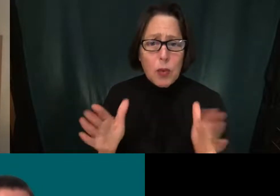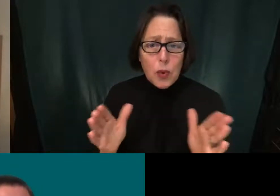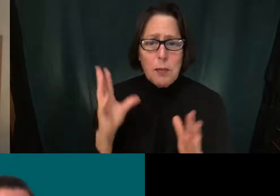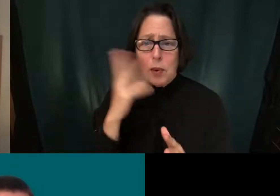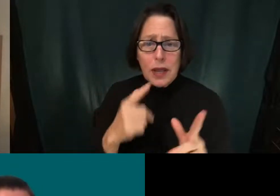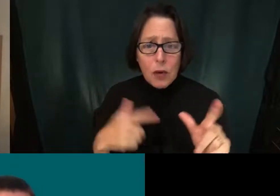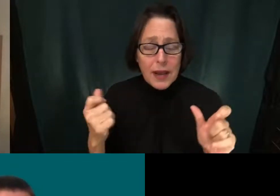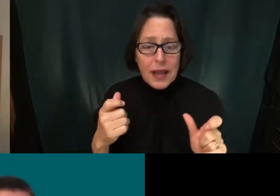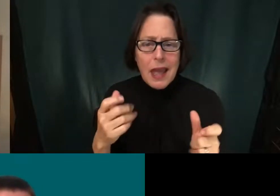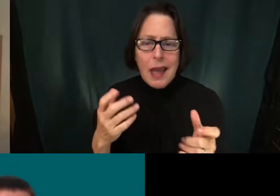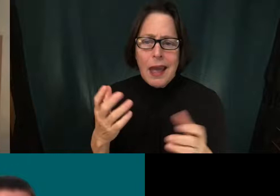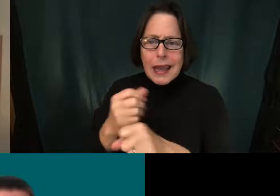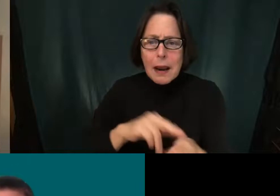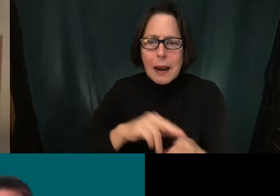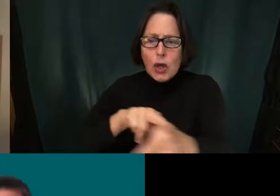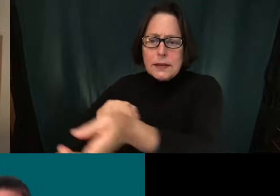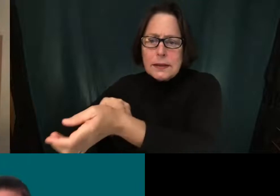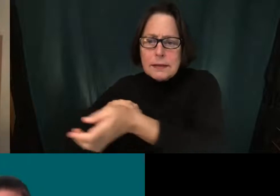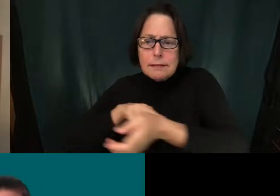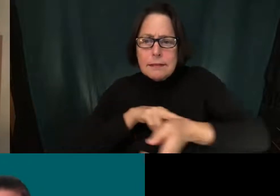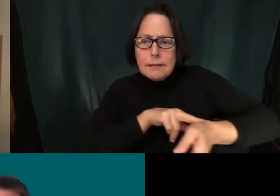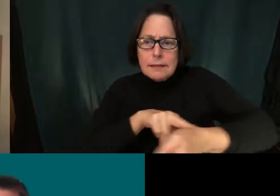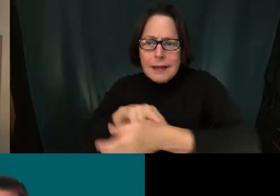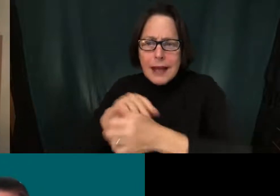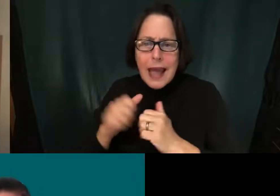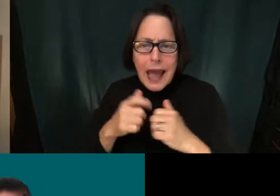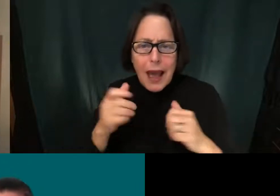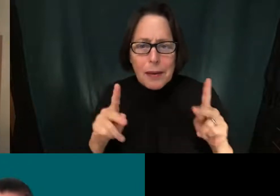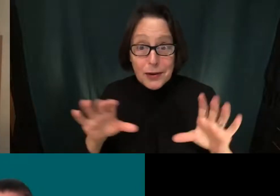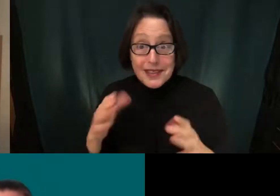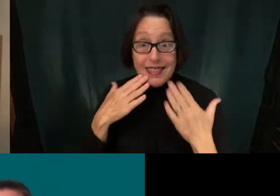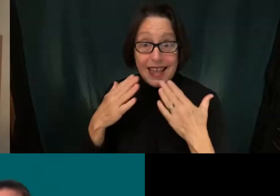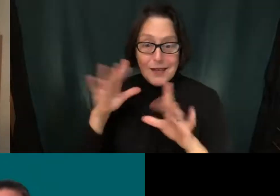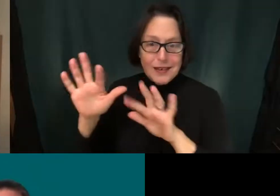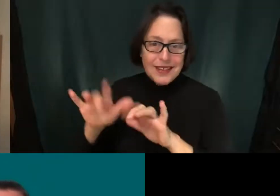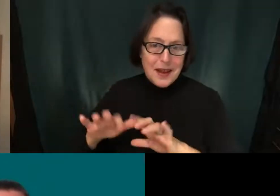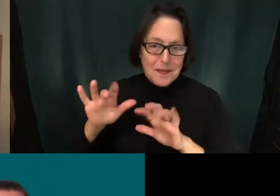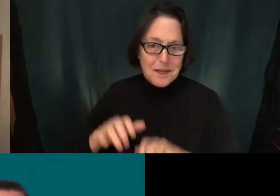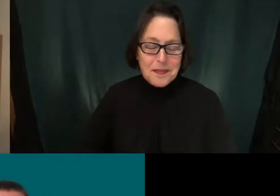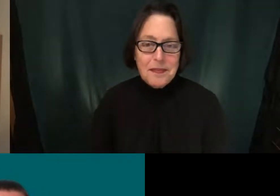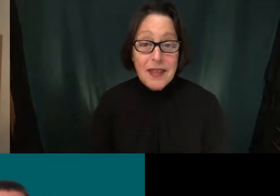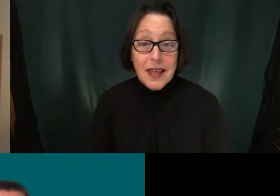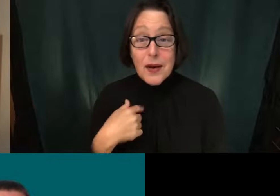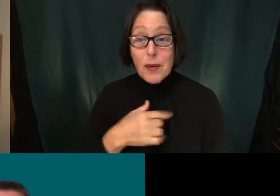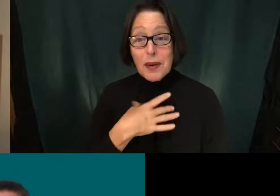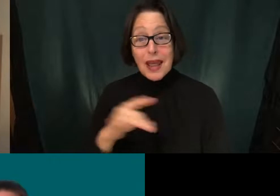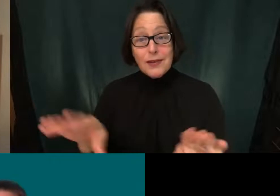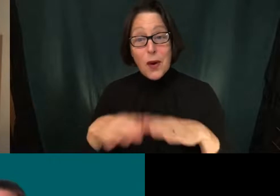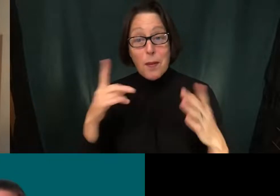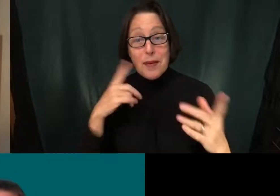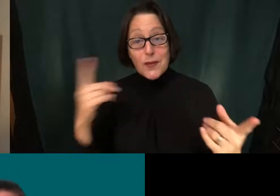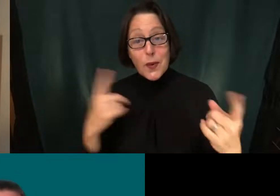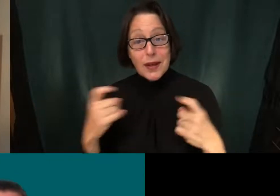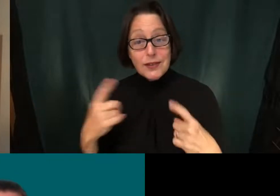on things. So thank you everyone for putting that in. So yeah, I would love to open it up to some questions. I'm going to put the